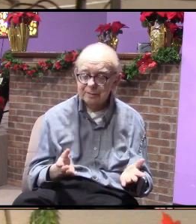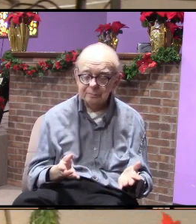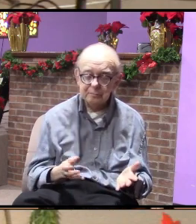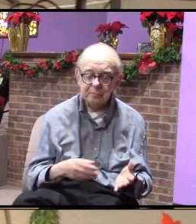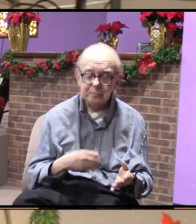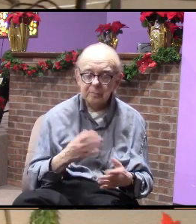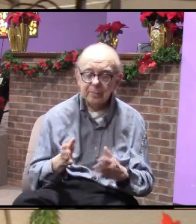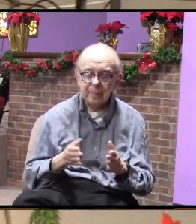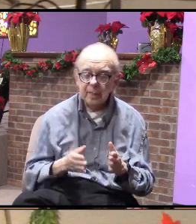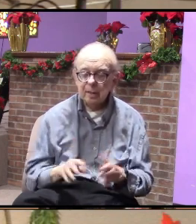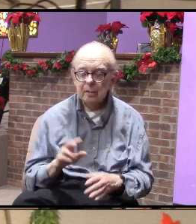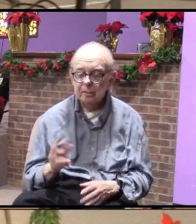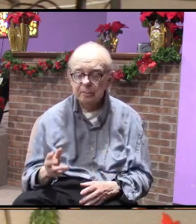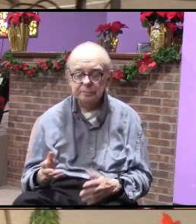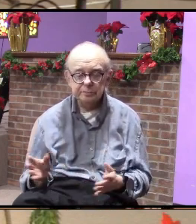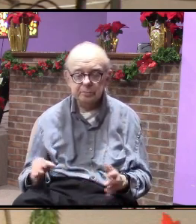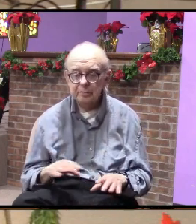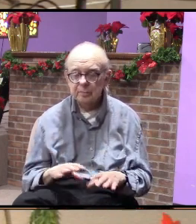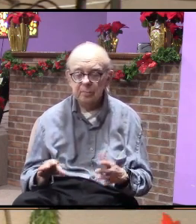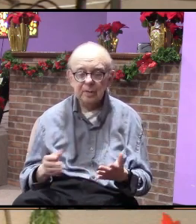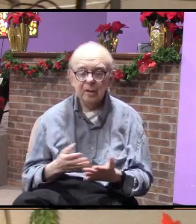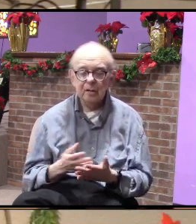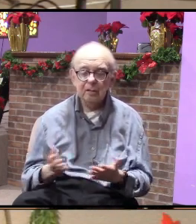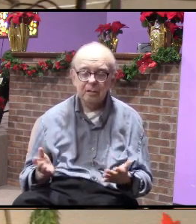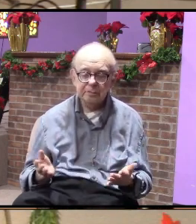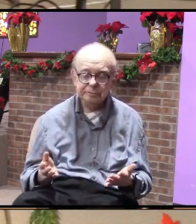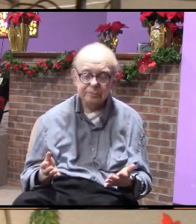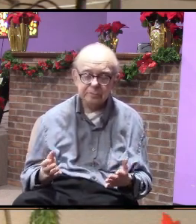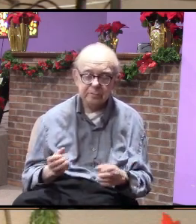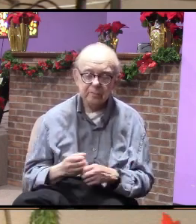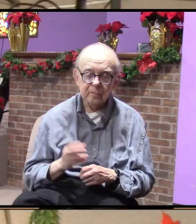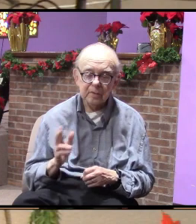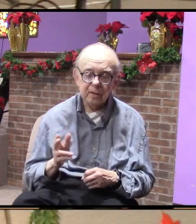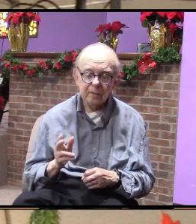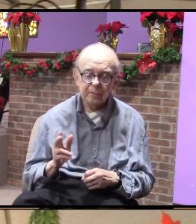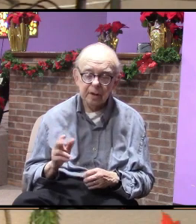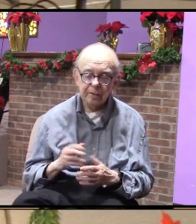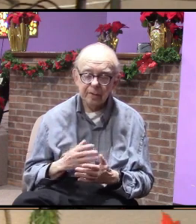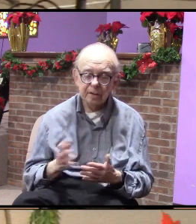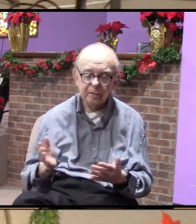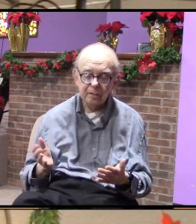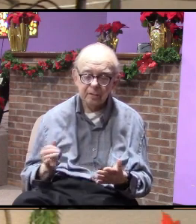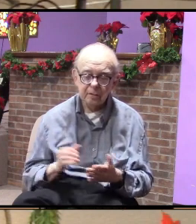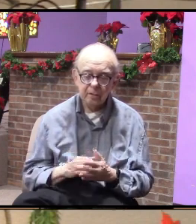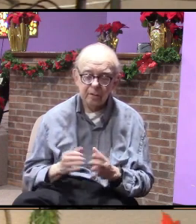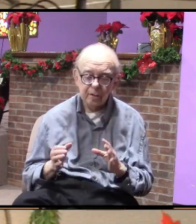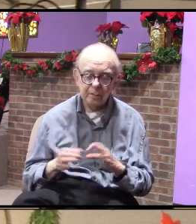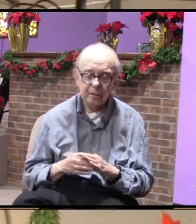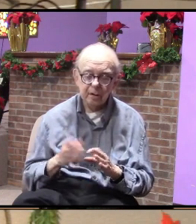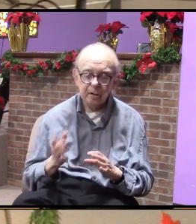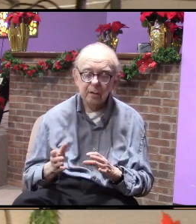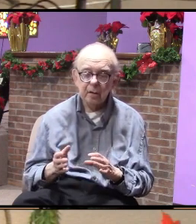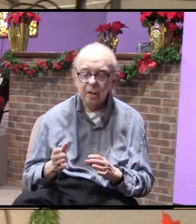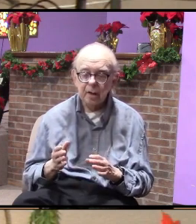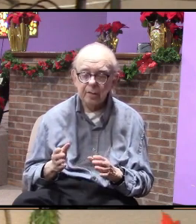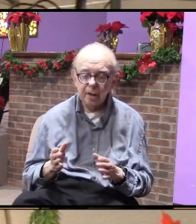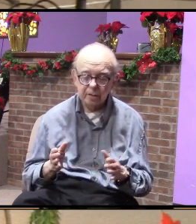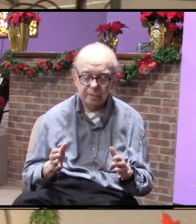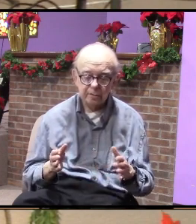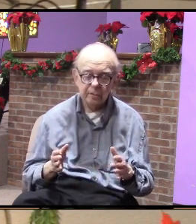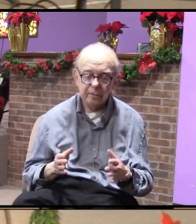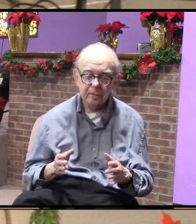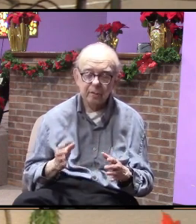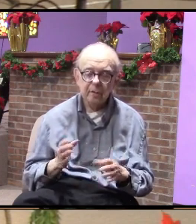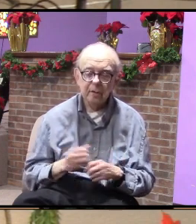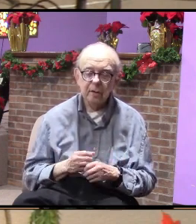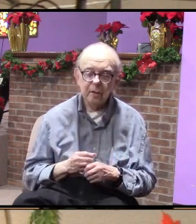go to aisle number 3, and man, they've got that. You've got 3 items that belong to you in that shopping cart. And